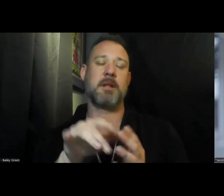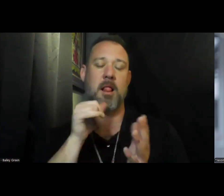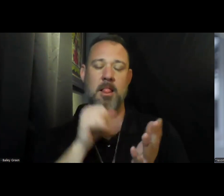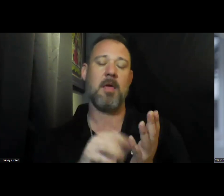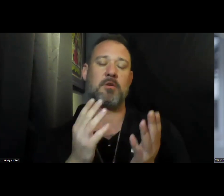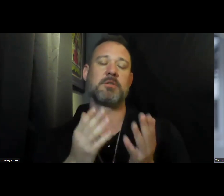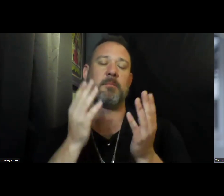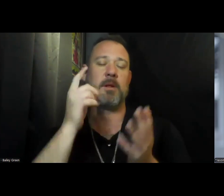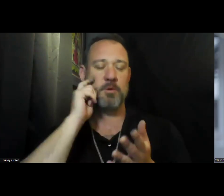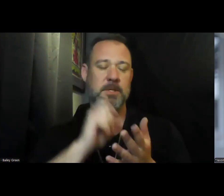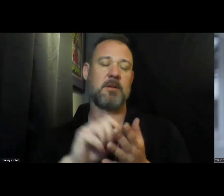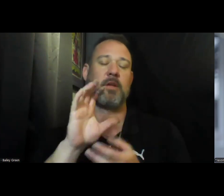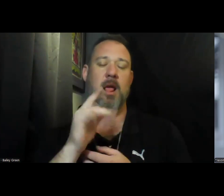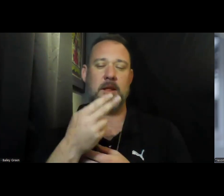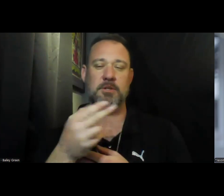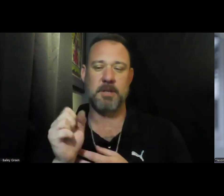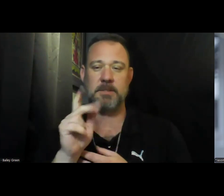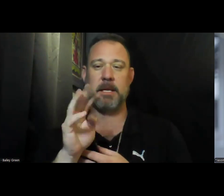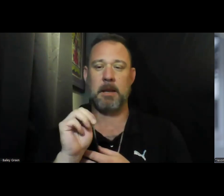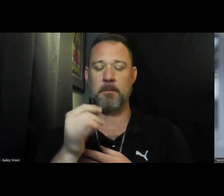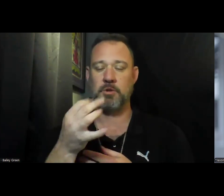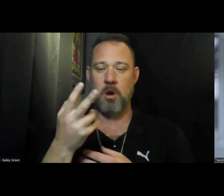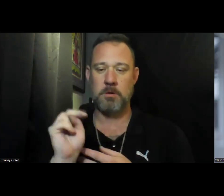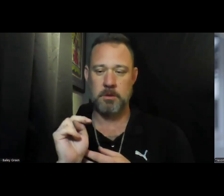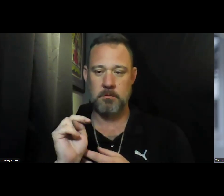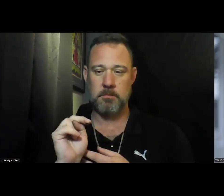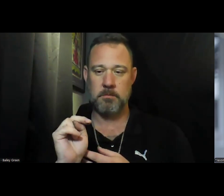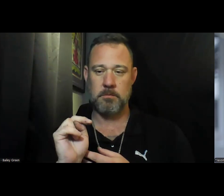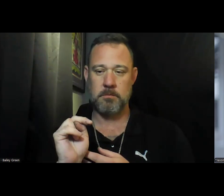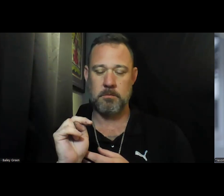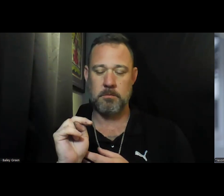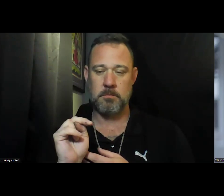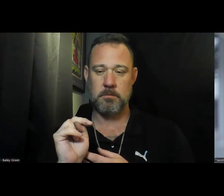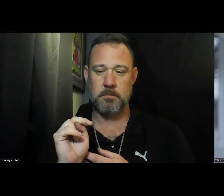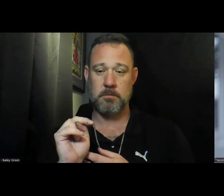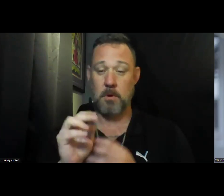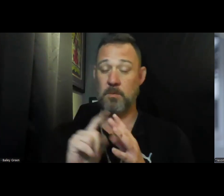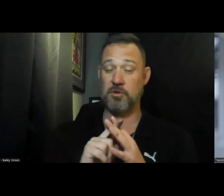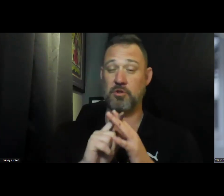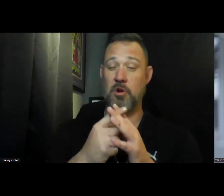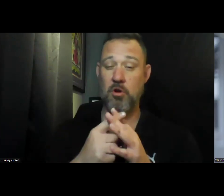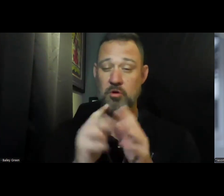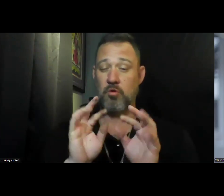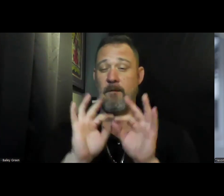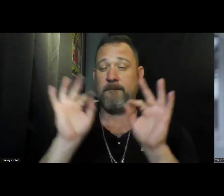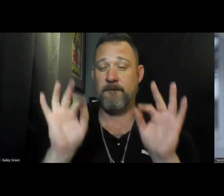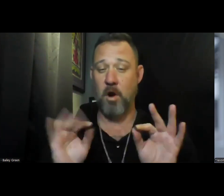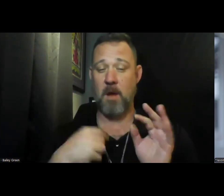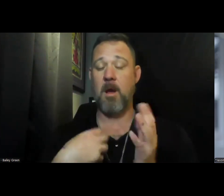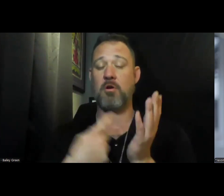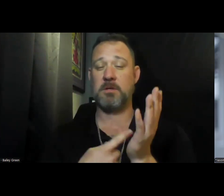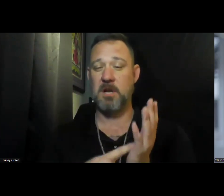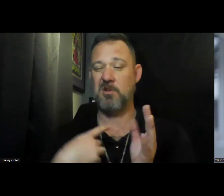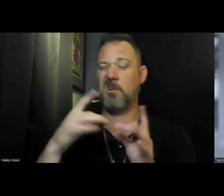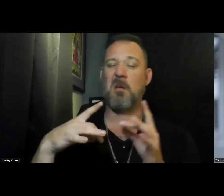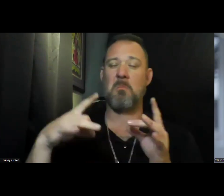the Secretary of Cal HHS, Kim Johnson. And to get us started, to help frame our discussion, I've sort of picked up